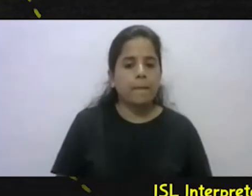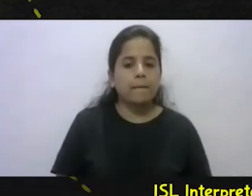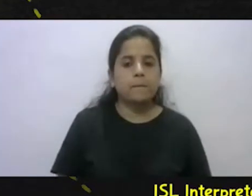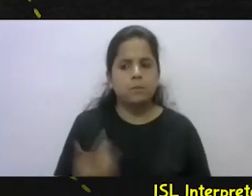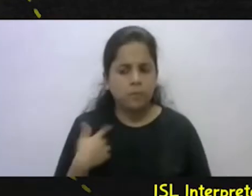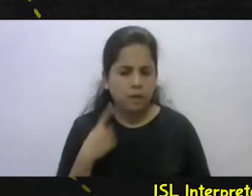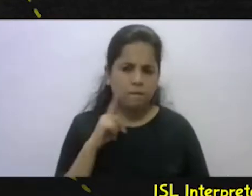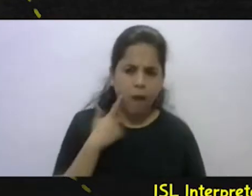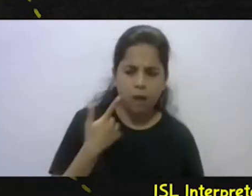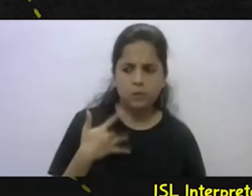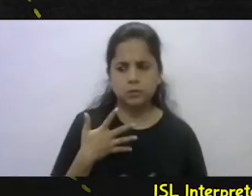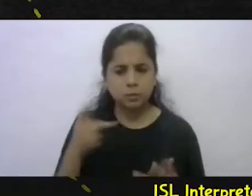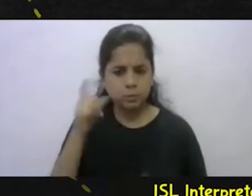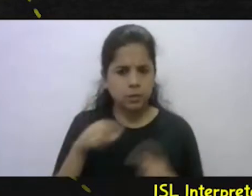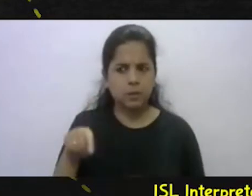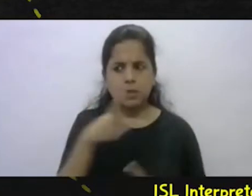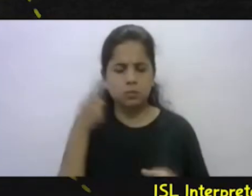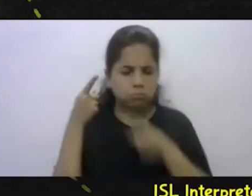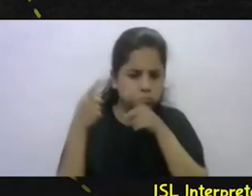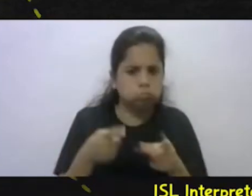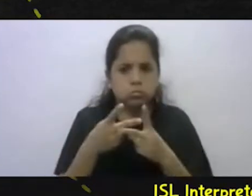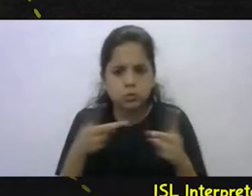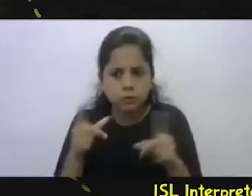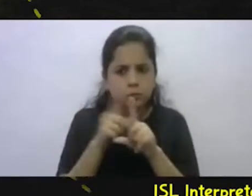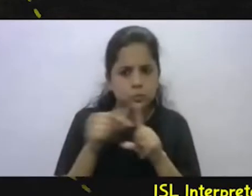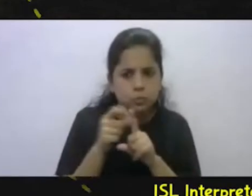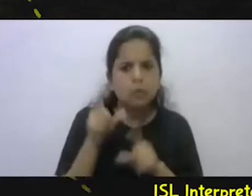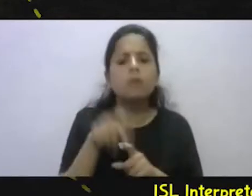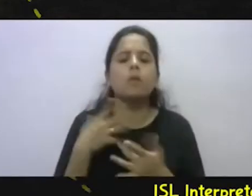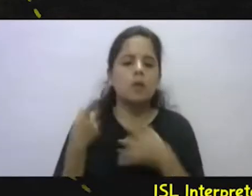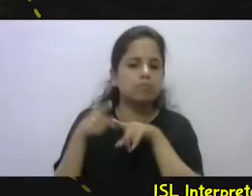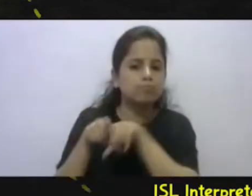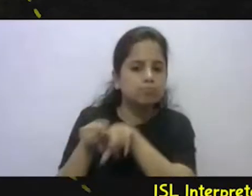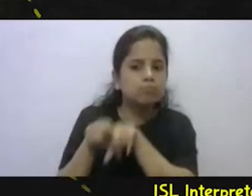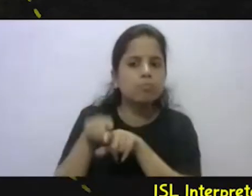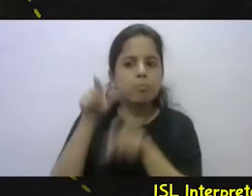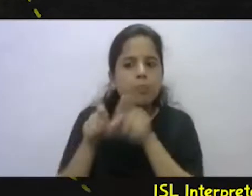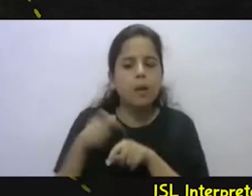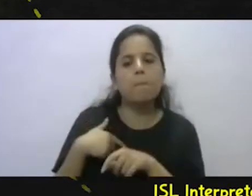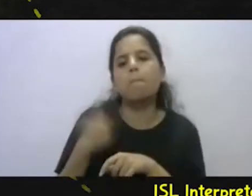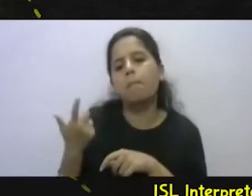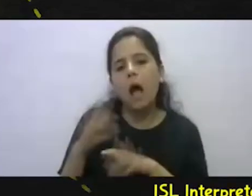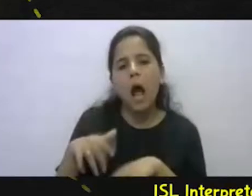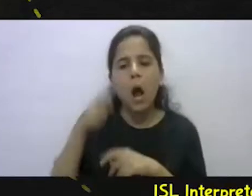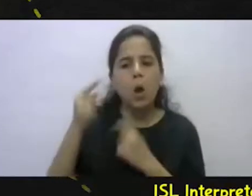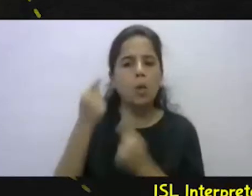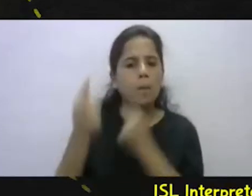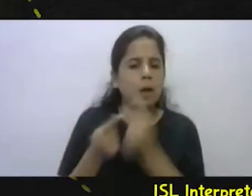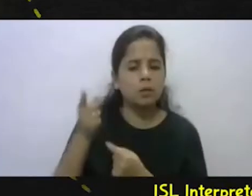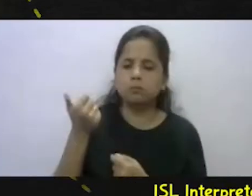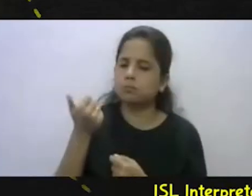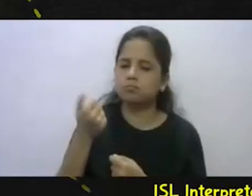fascism that people are going through, and an insight into that intimate experience and how that is political in